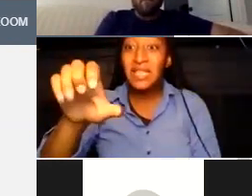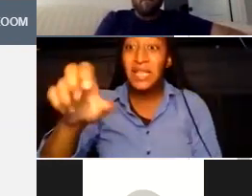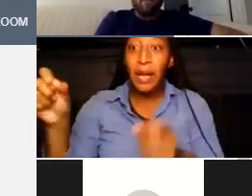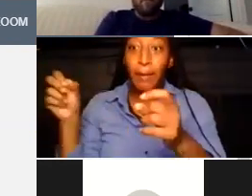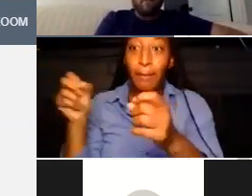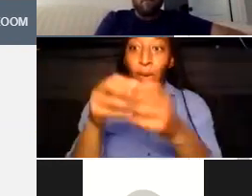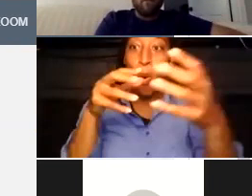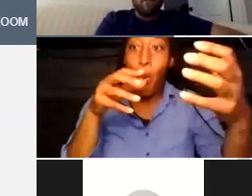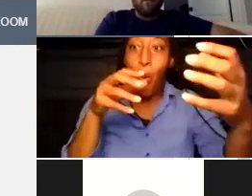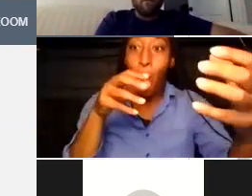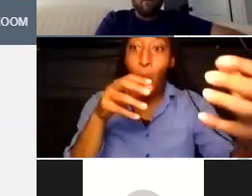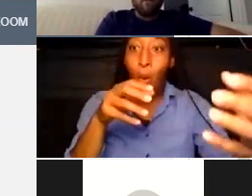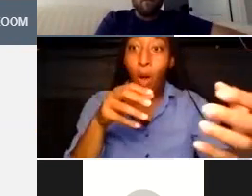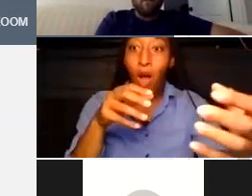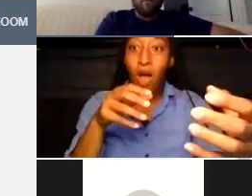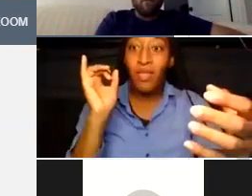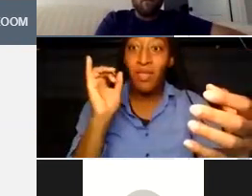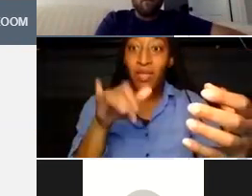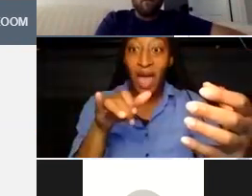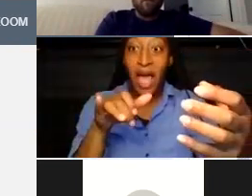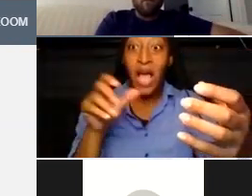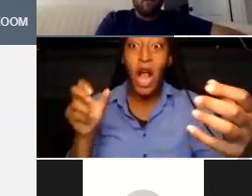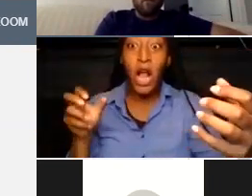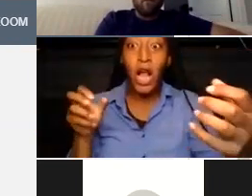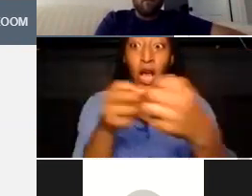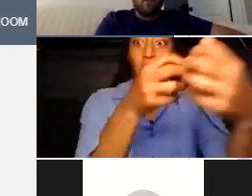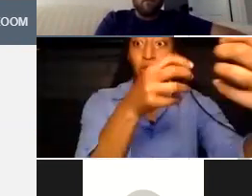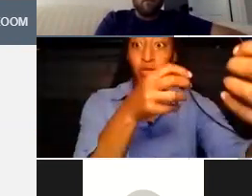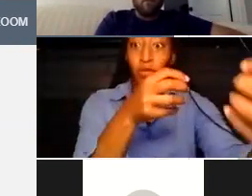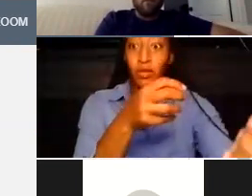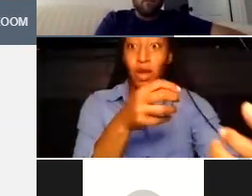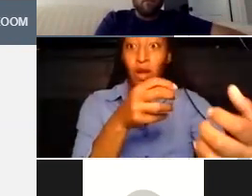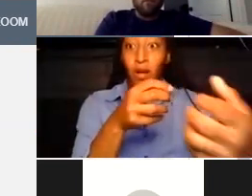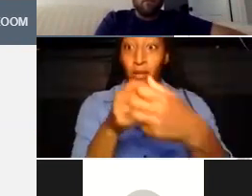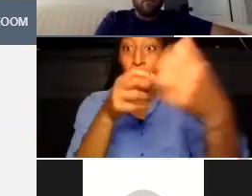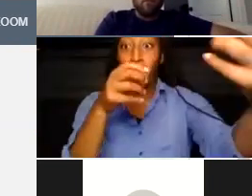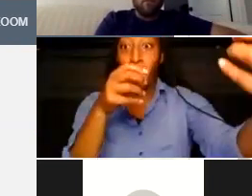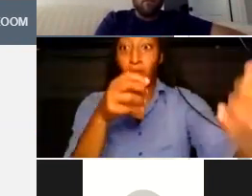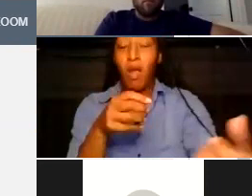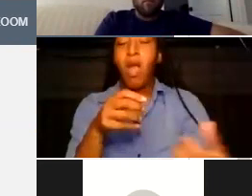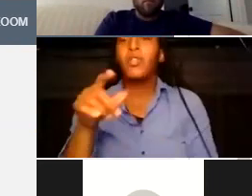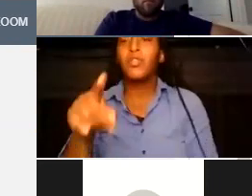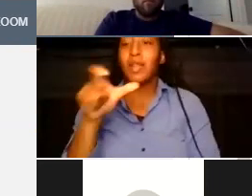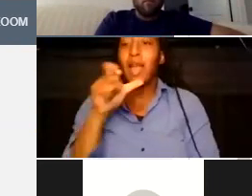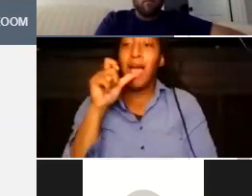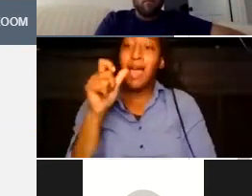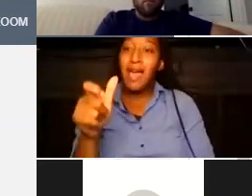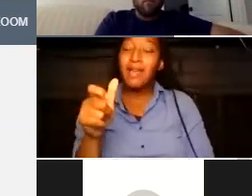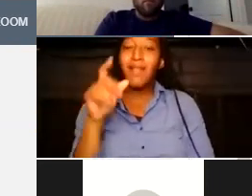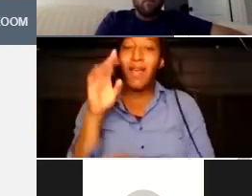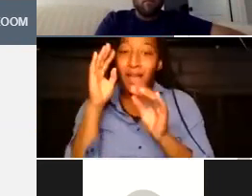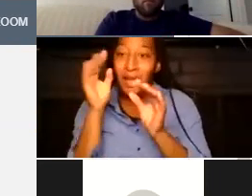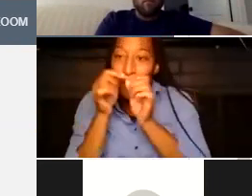So again, we're not interested from the perspective of a subatomic particles, but